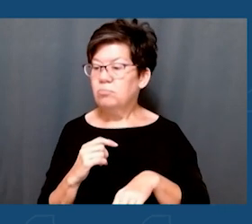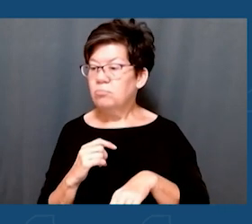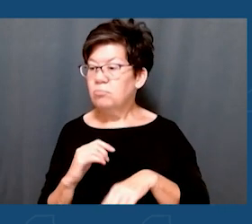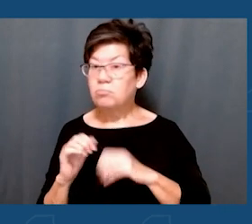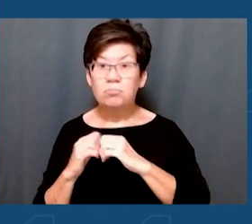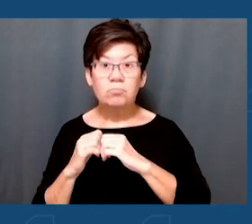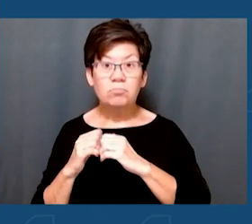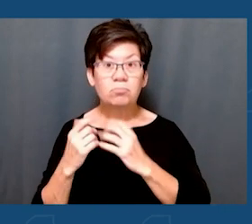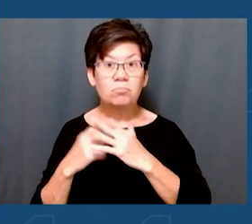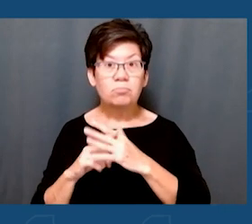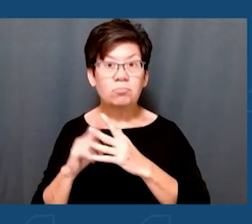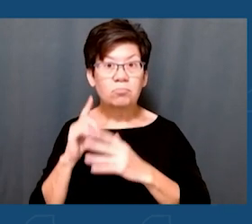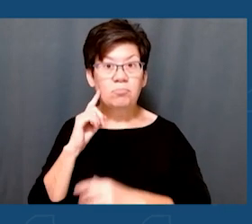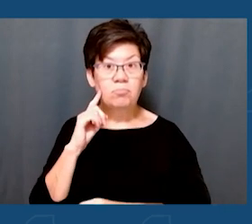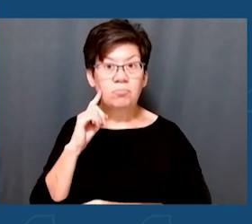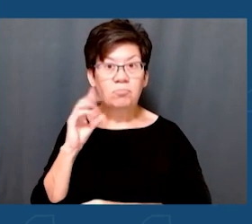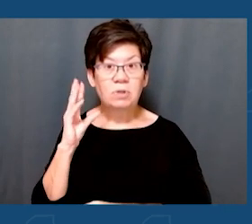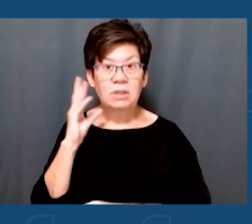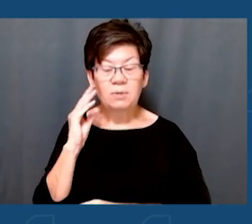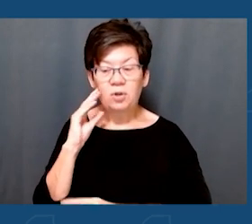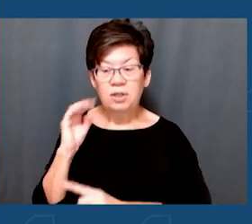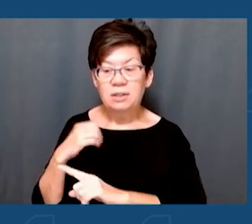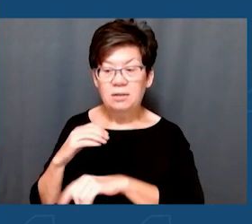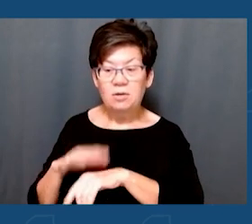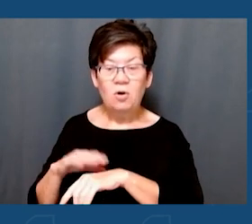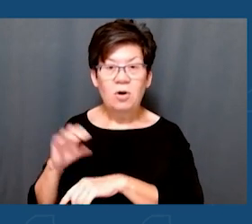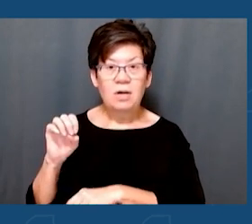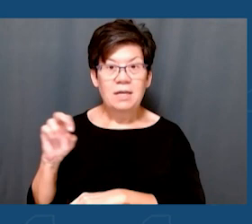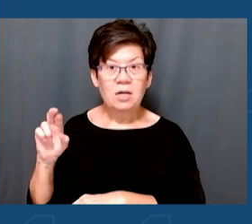on the Erie County Cultural Resource Board.